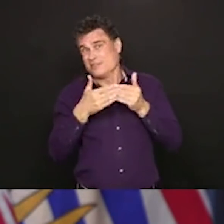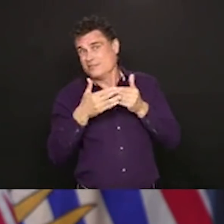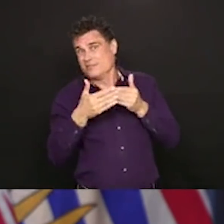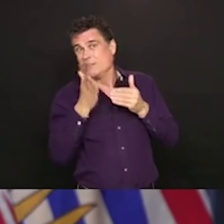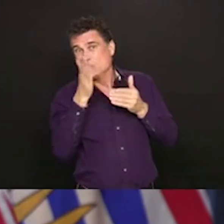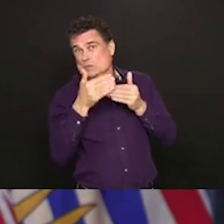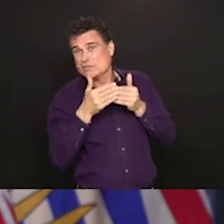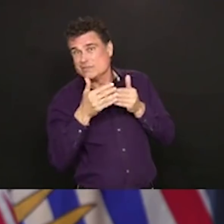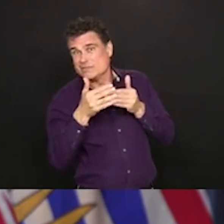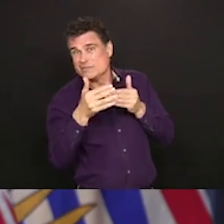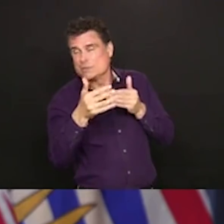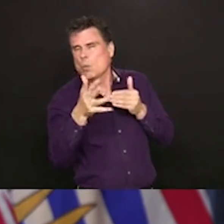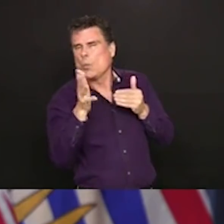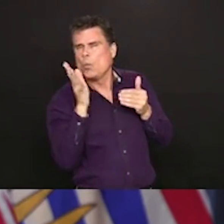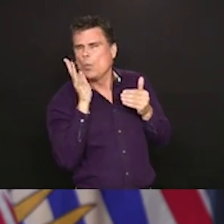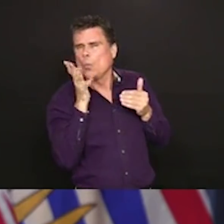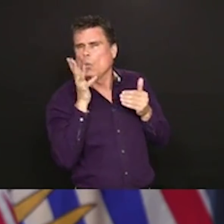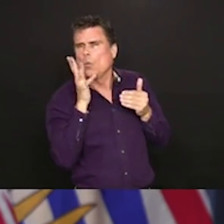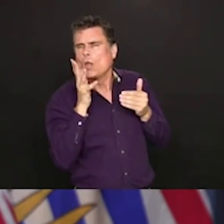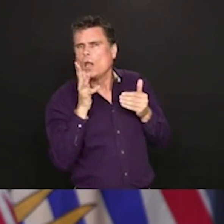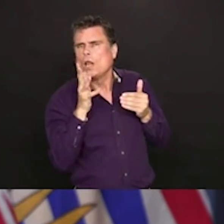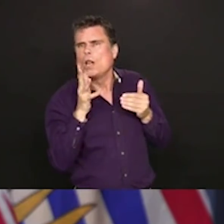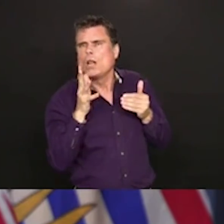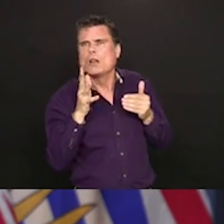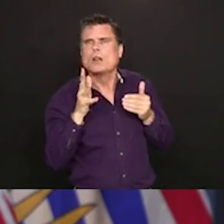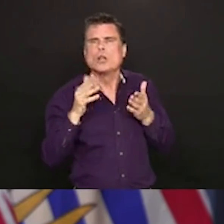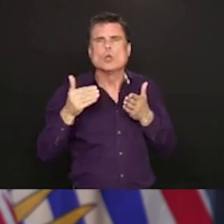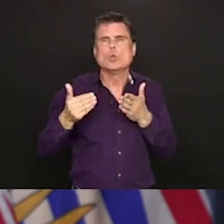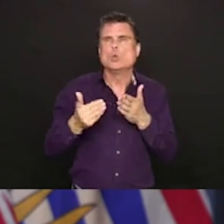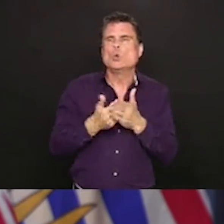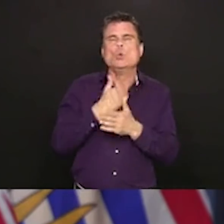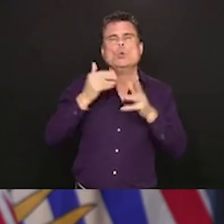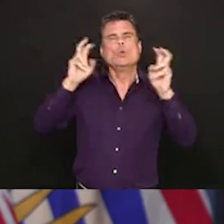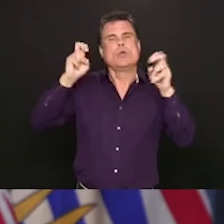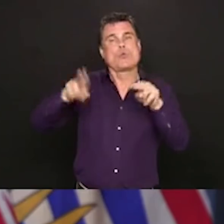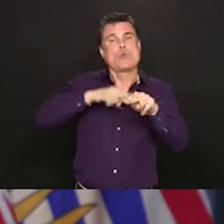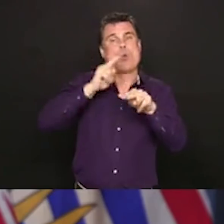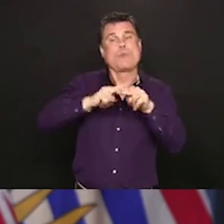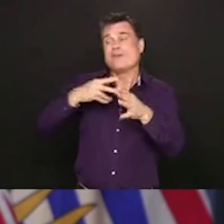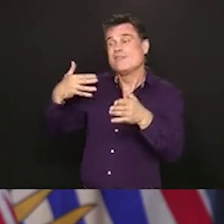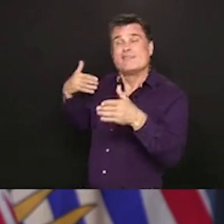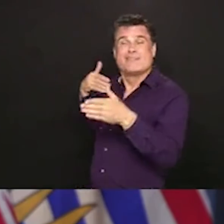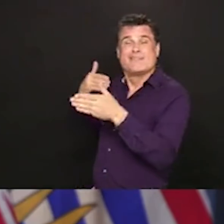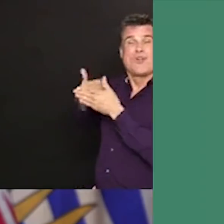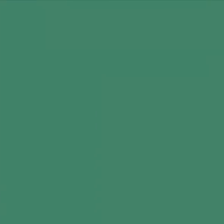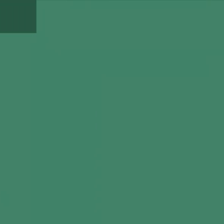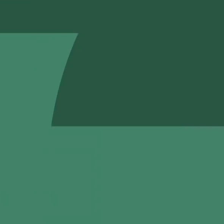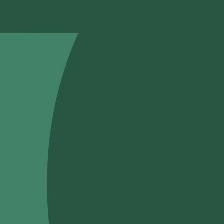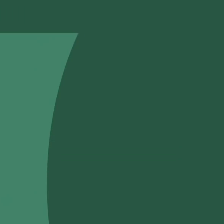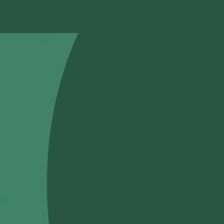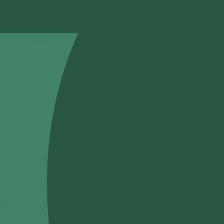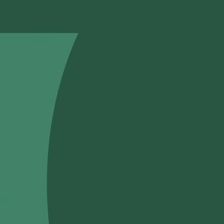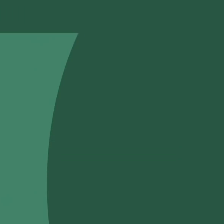to get through this together by remaining kind to each other, remaining calm and staying safe.